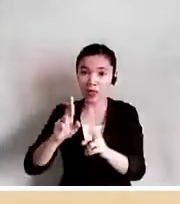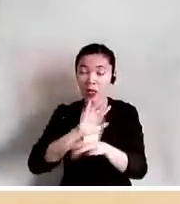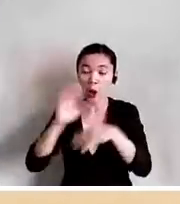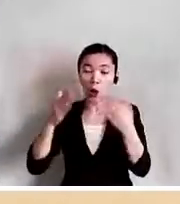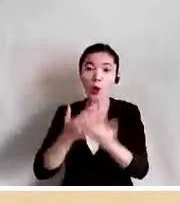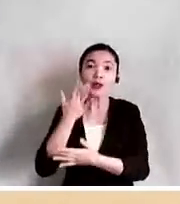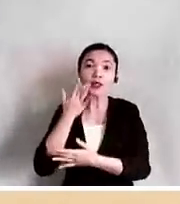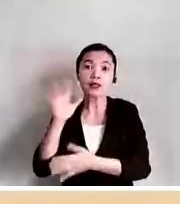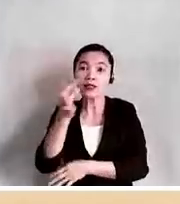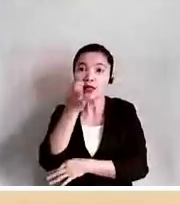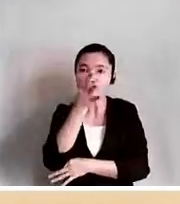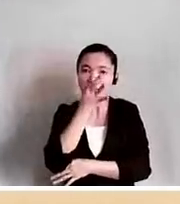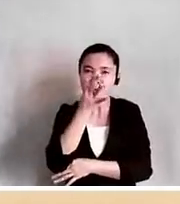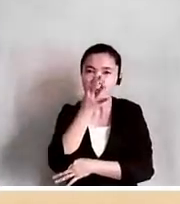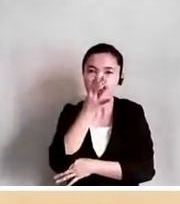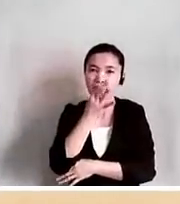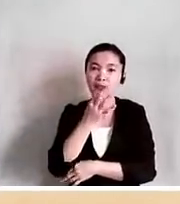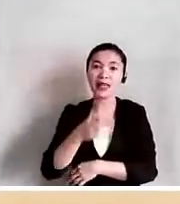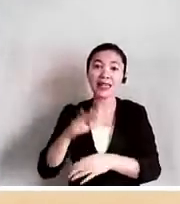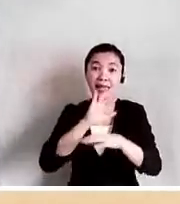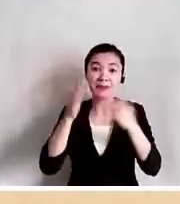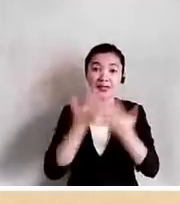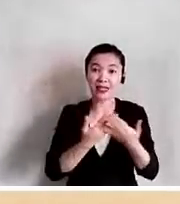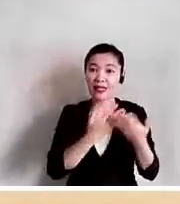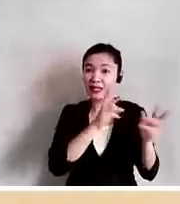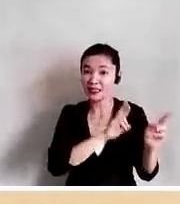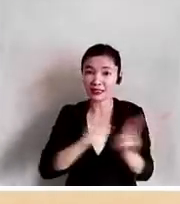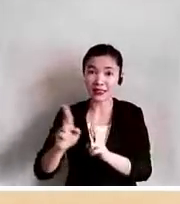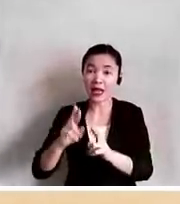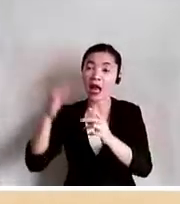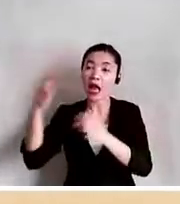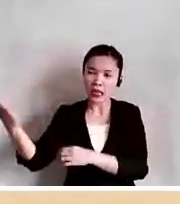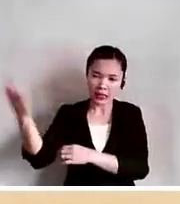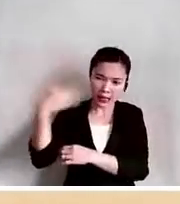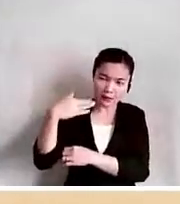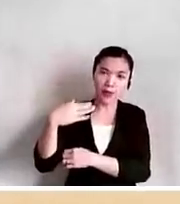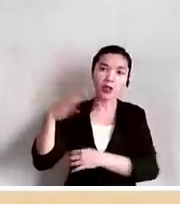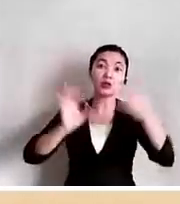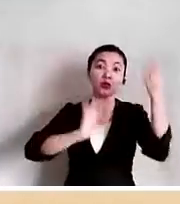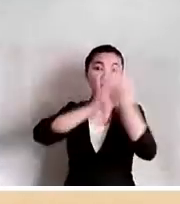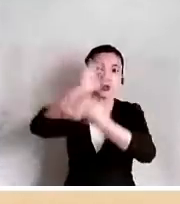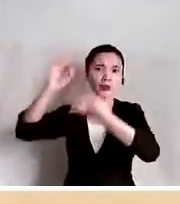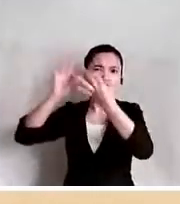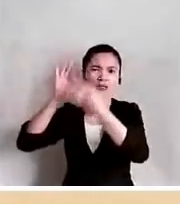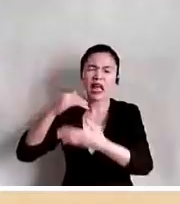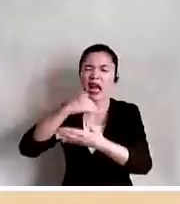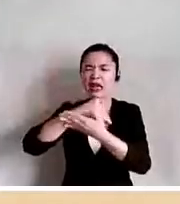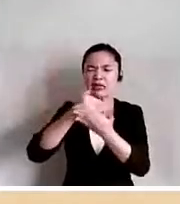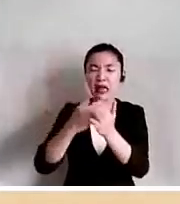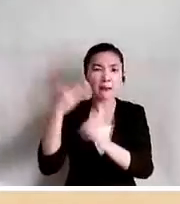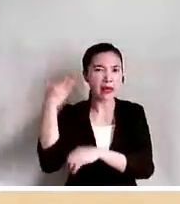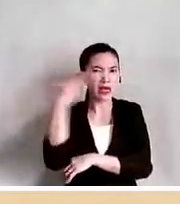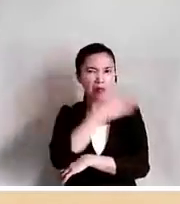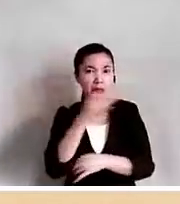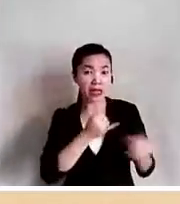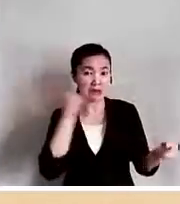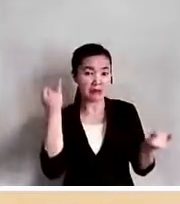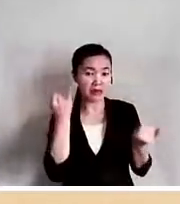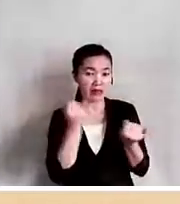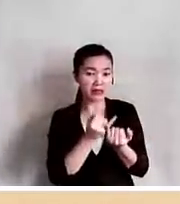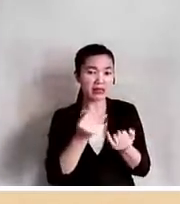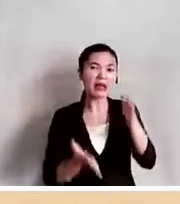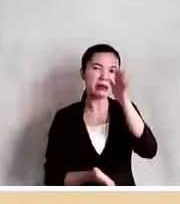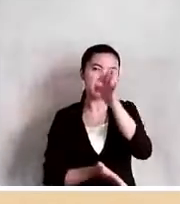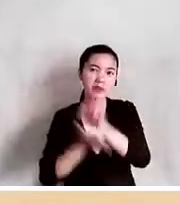and everything is ready. Come to the feast. Some ignored the invitation and went away,